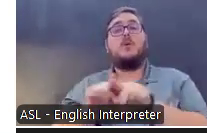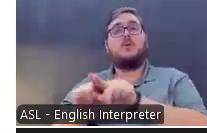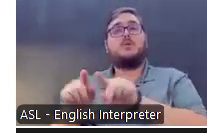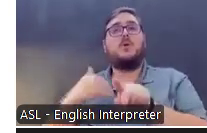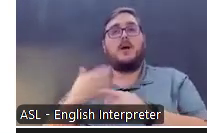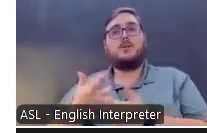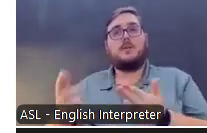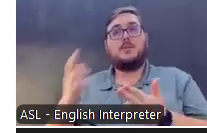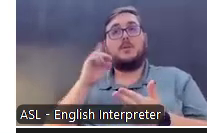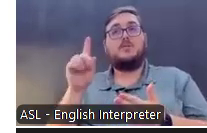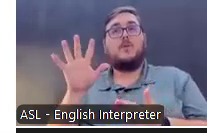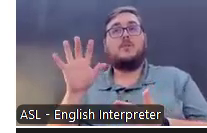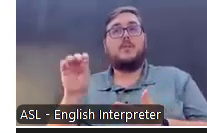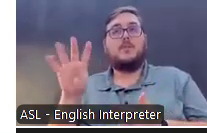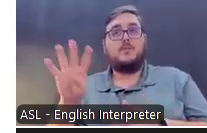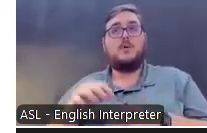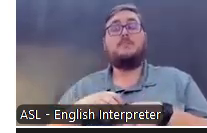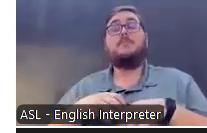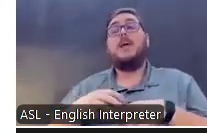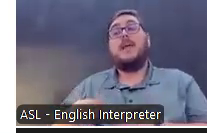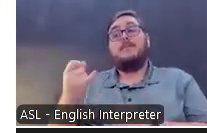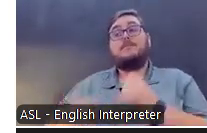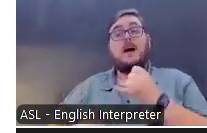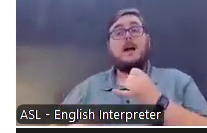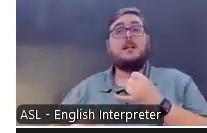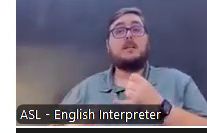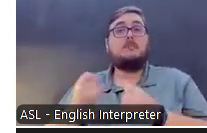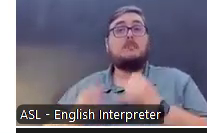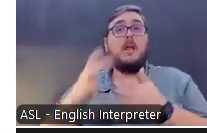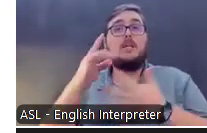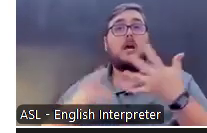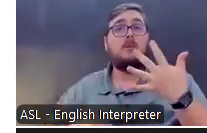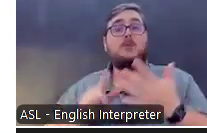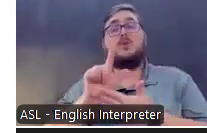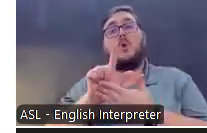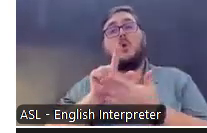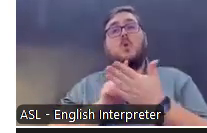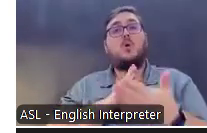And finally, a lawsuit could be looked into. Next slide.